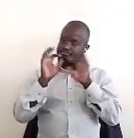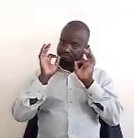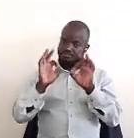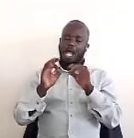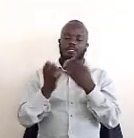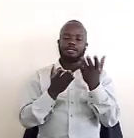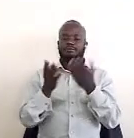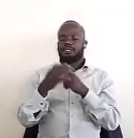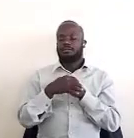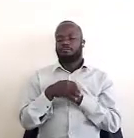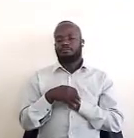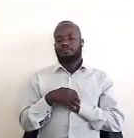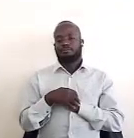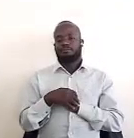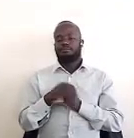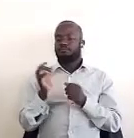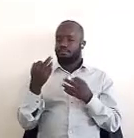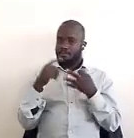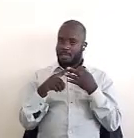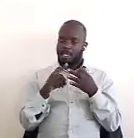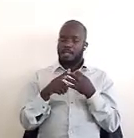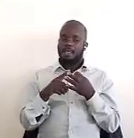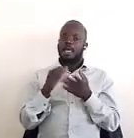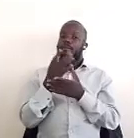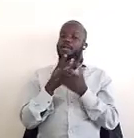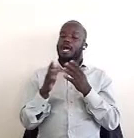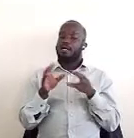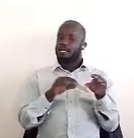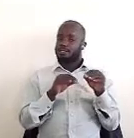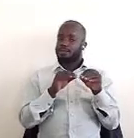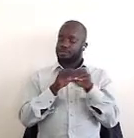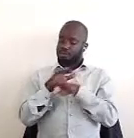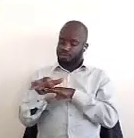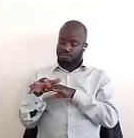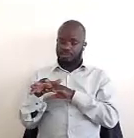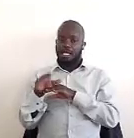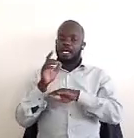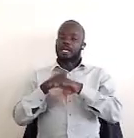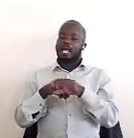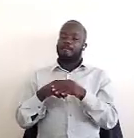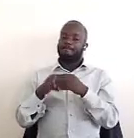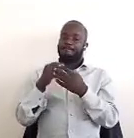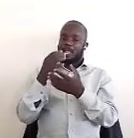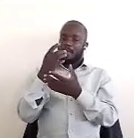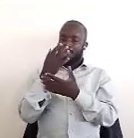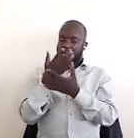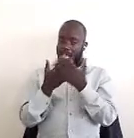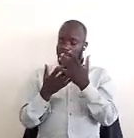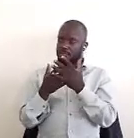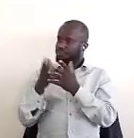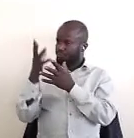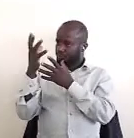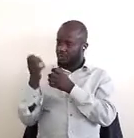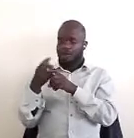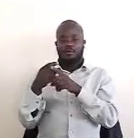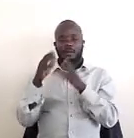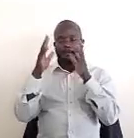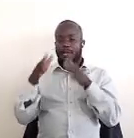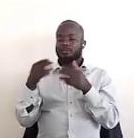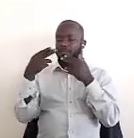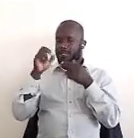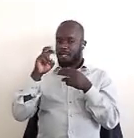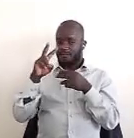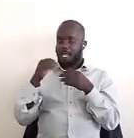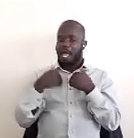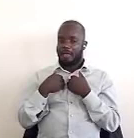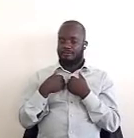credible before availing of their services. 3. Blood transmission. Ingesting blood from an HIV